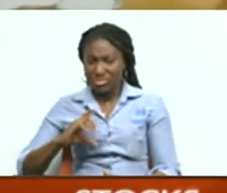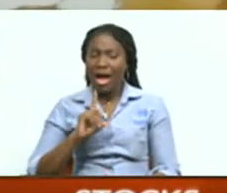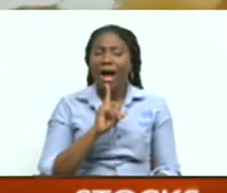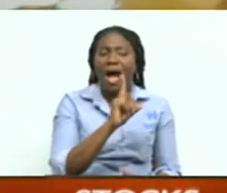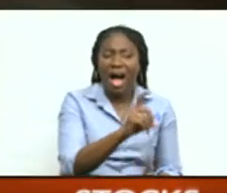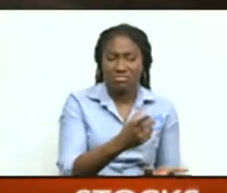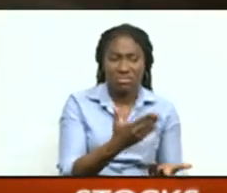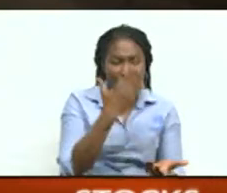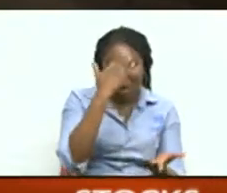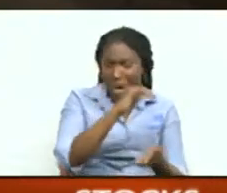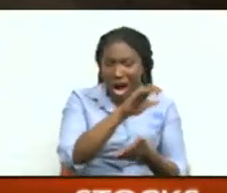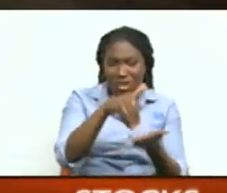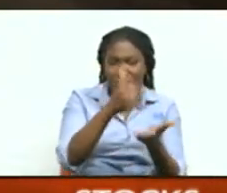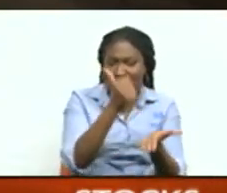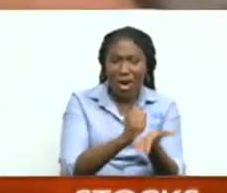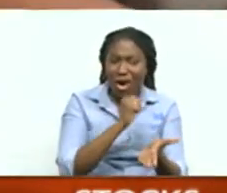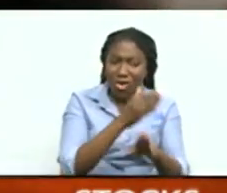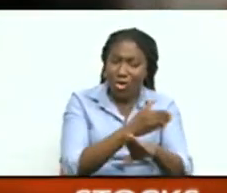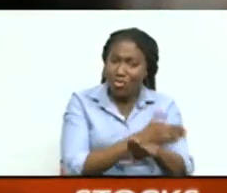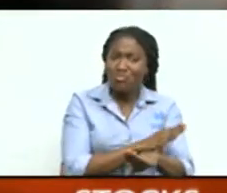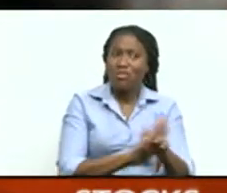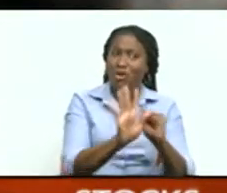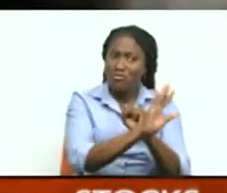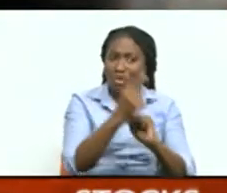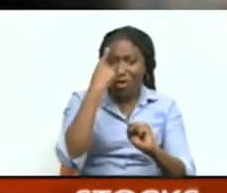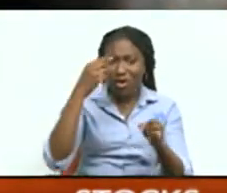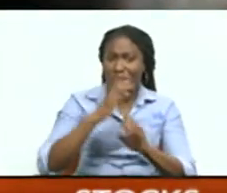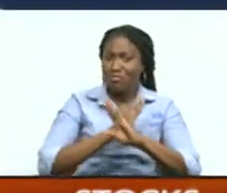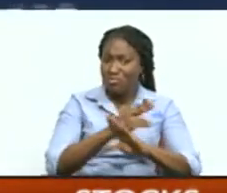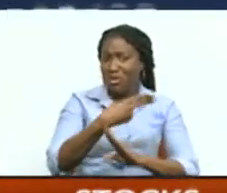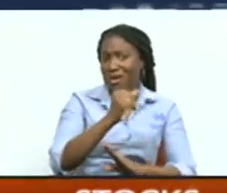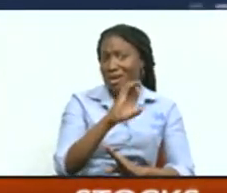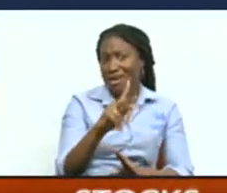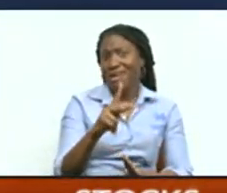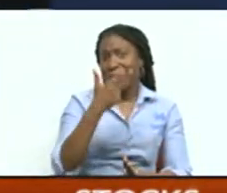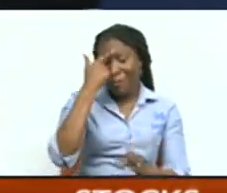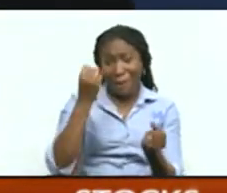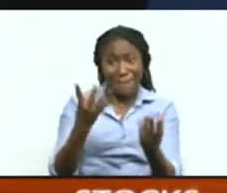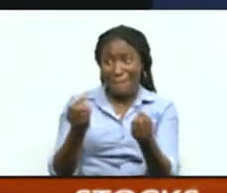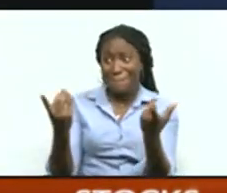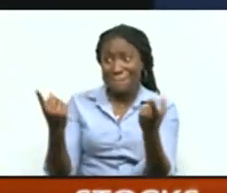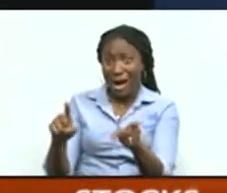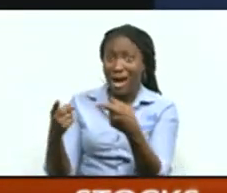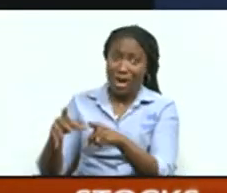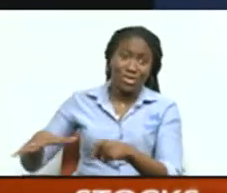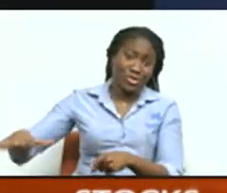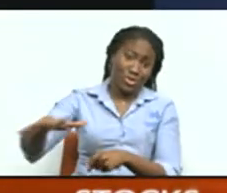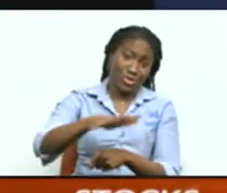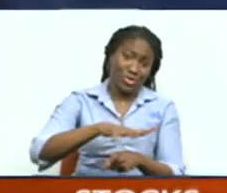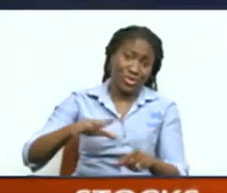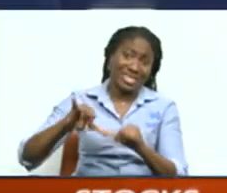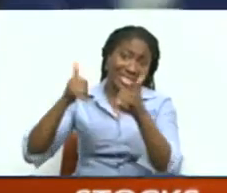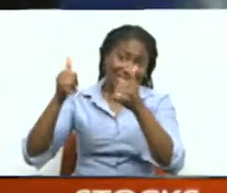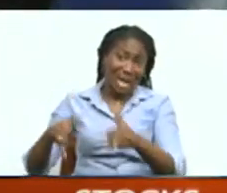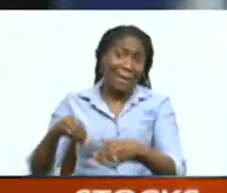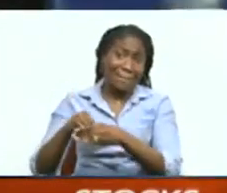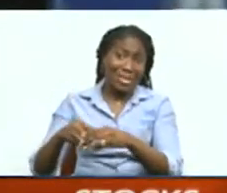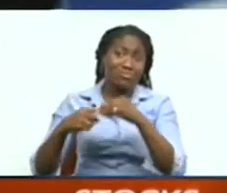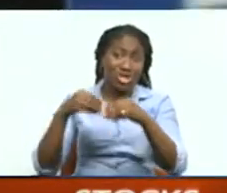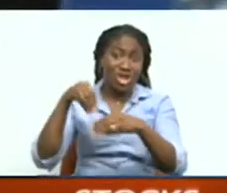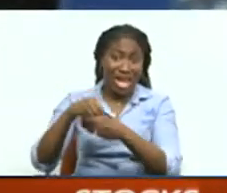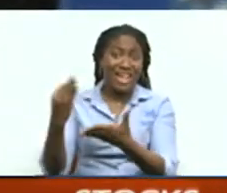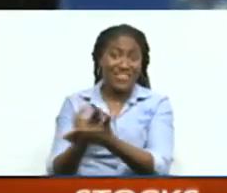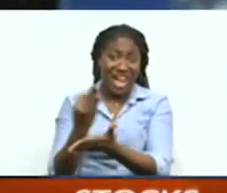committee sitting, which served as an examination of the existing anti-fraud and customer protection systems in the financial services